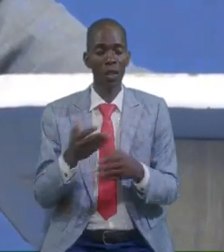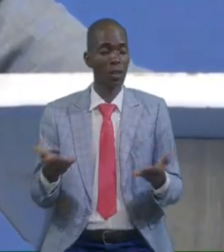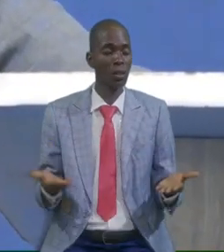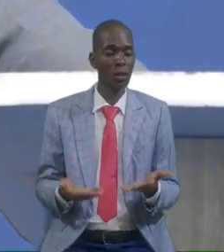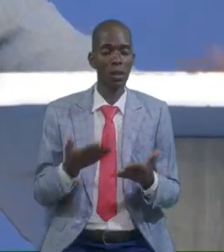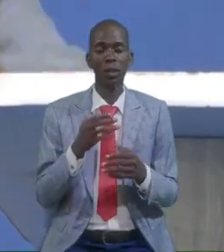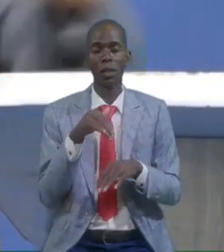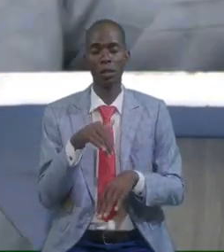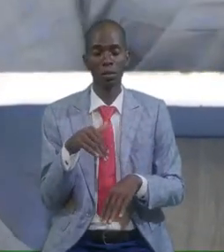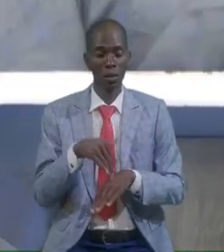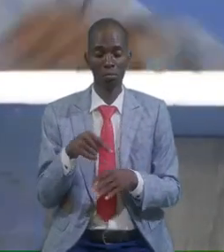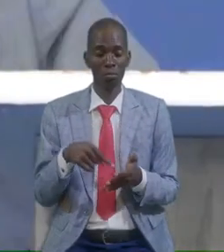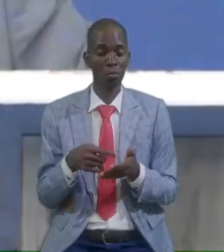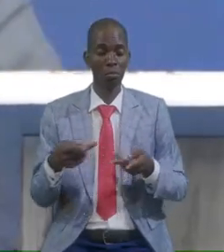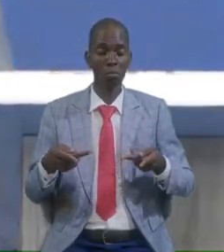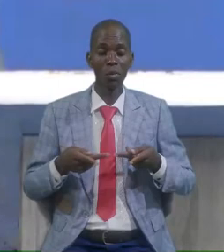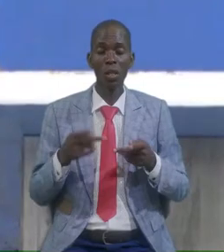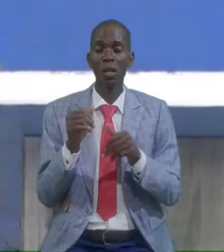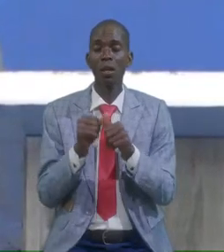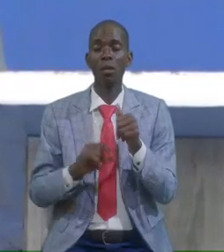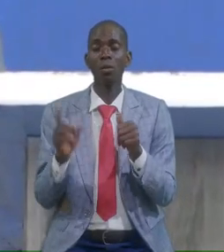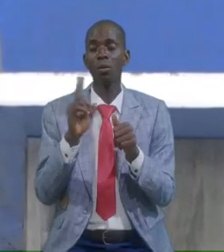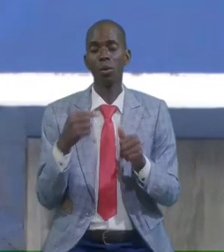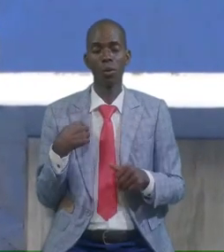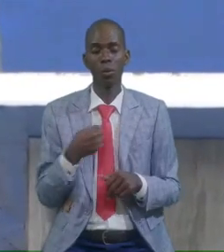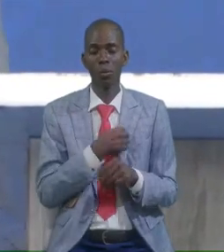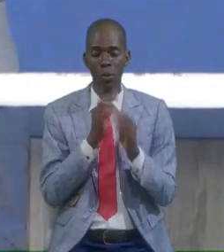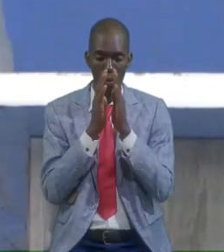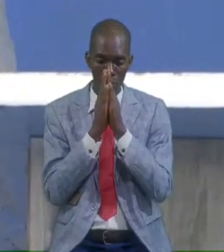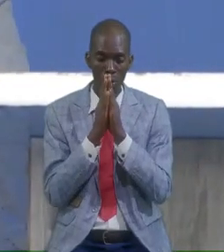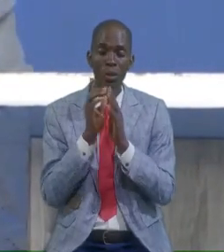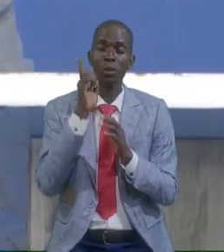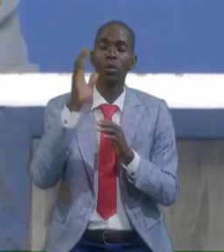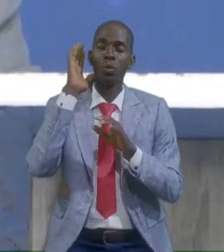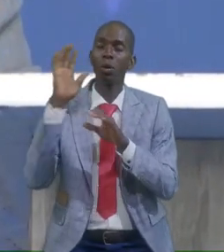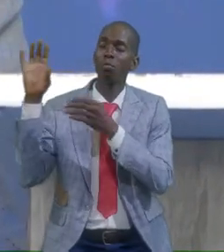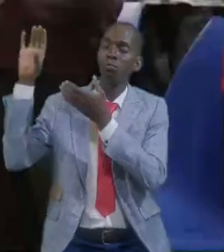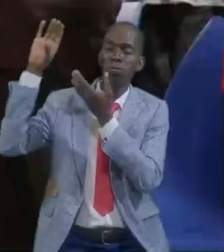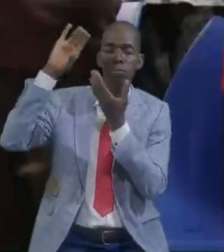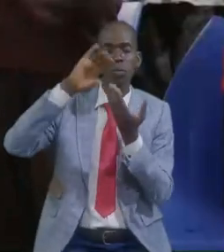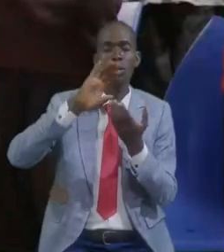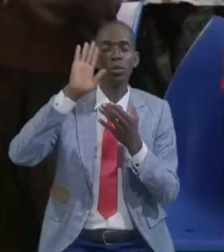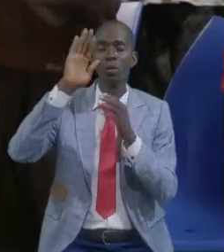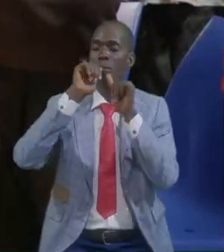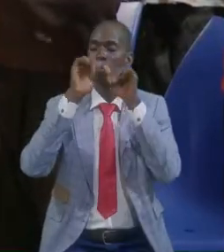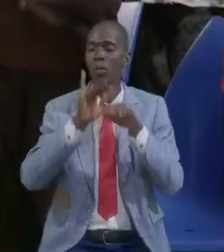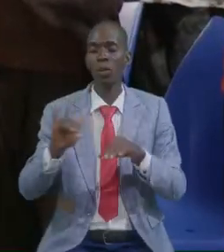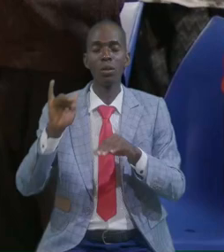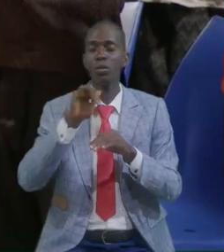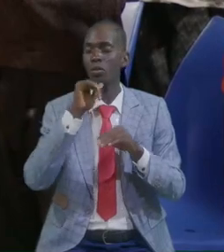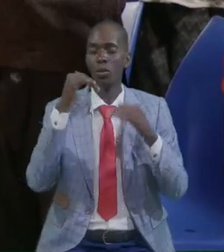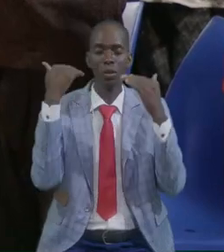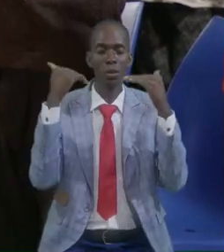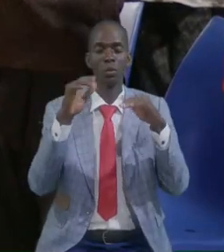Alpha location. Everywhere we pray, you pour down your blessings unlimited